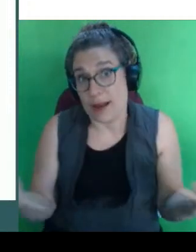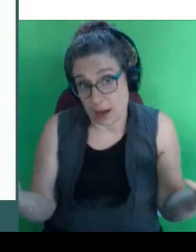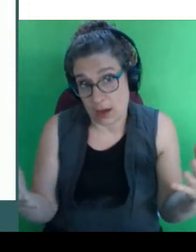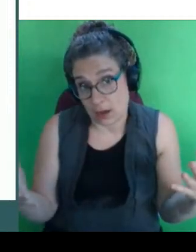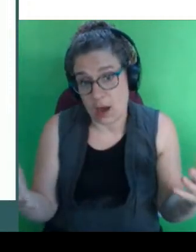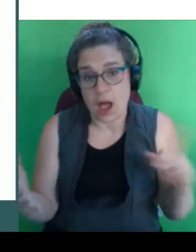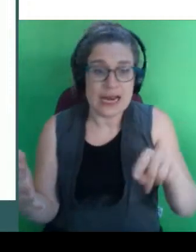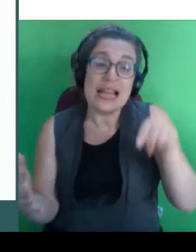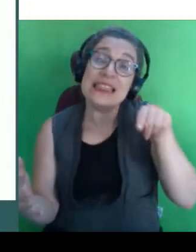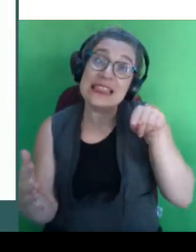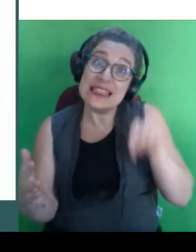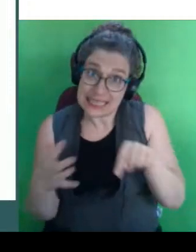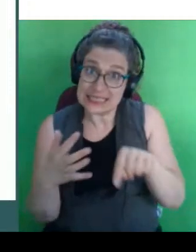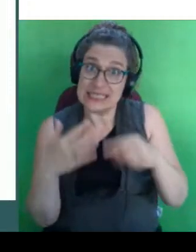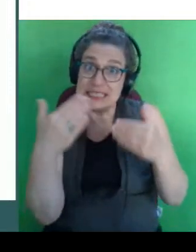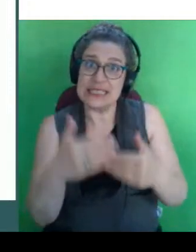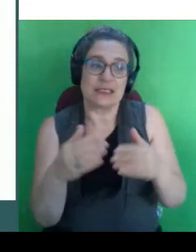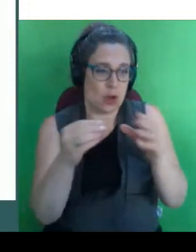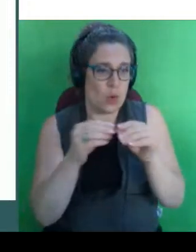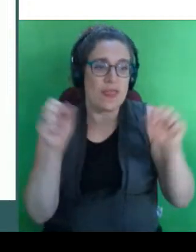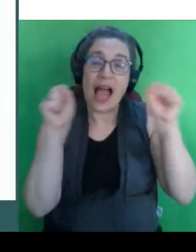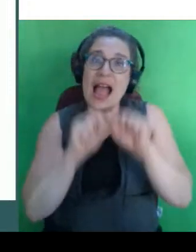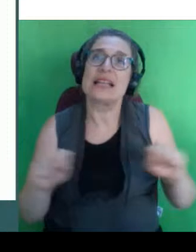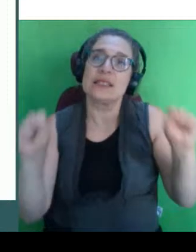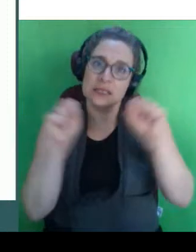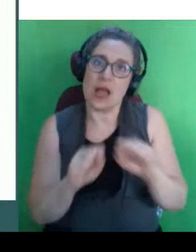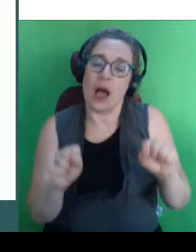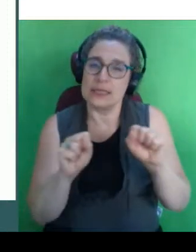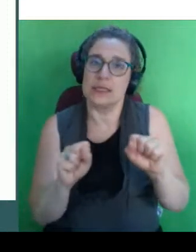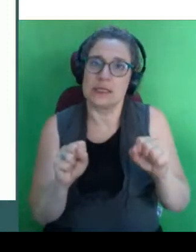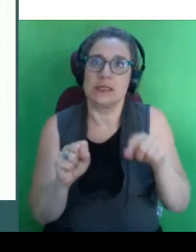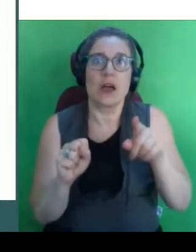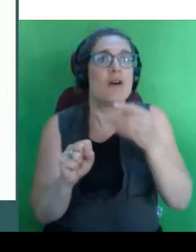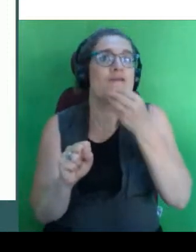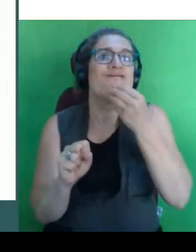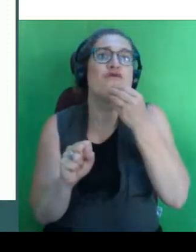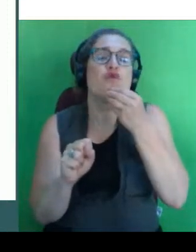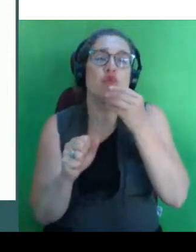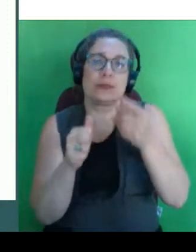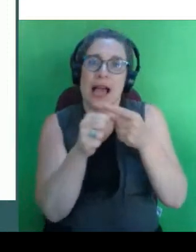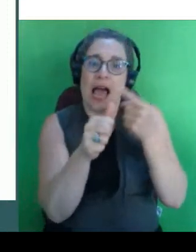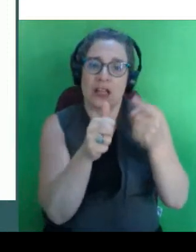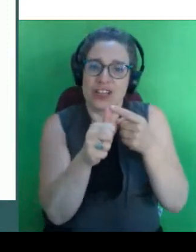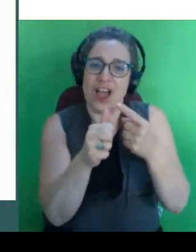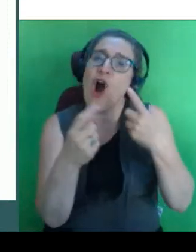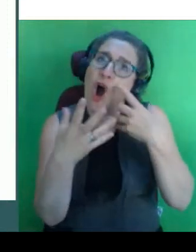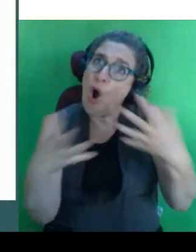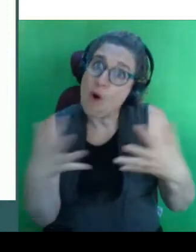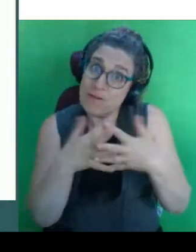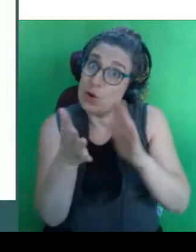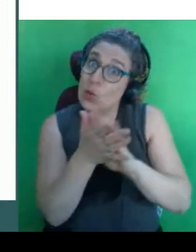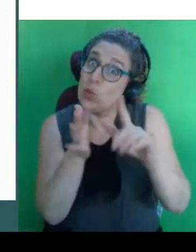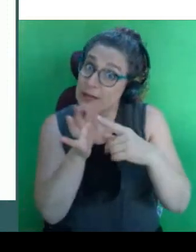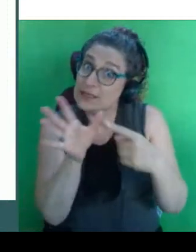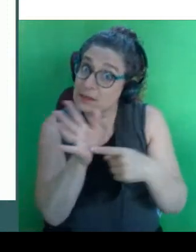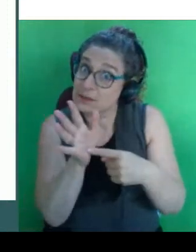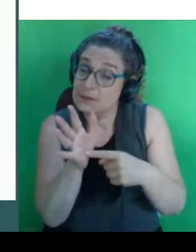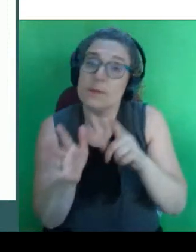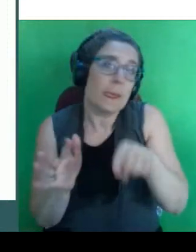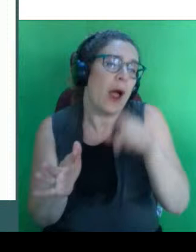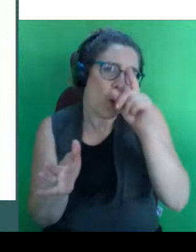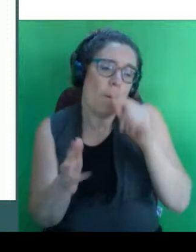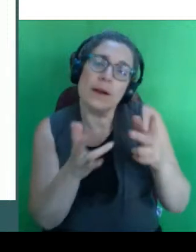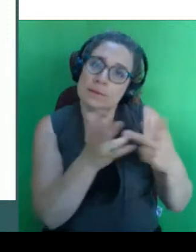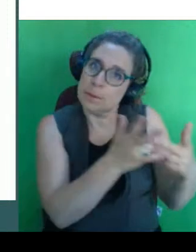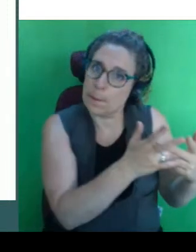of exercise-induced food allergy, often wheat, but it can be other foods. If the patient eats wheat,